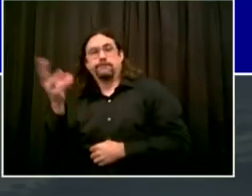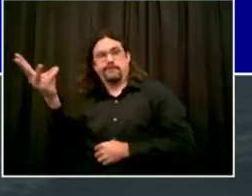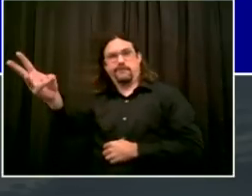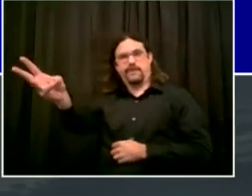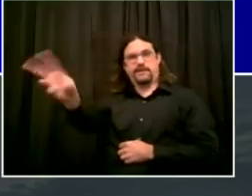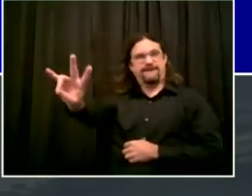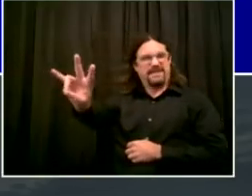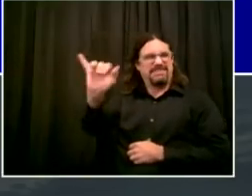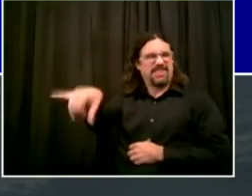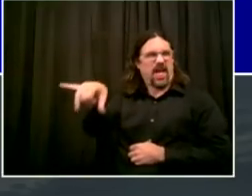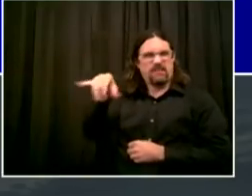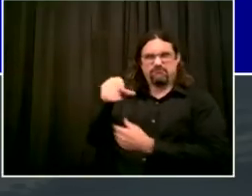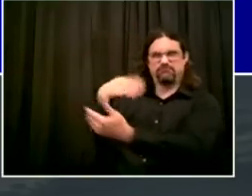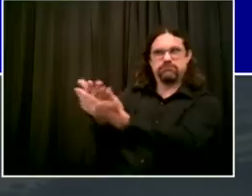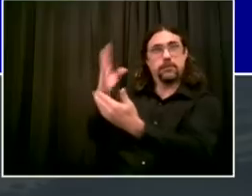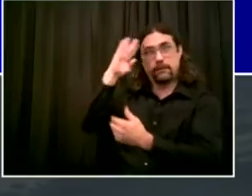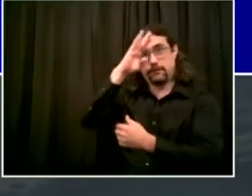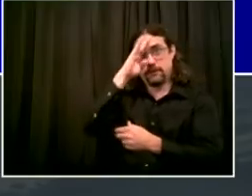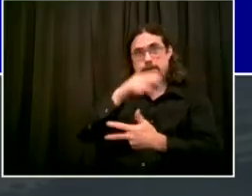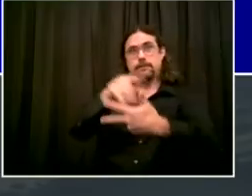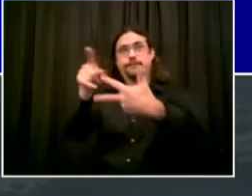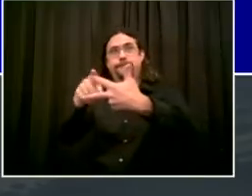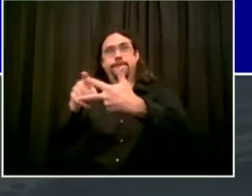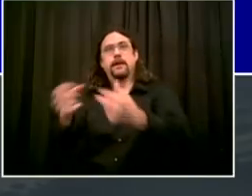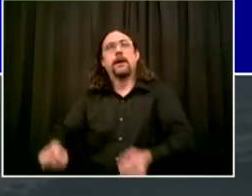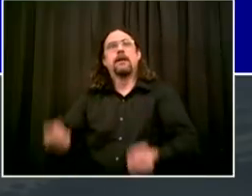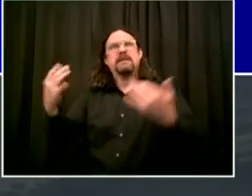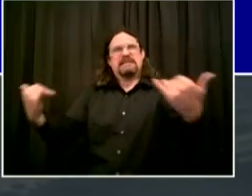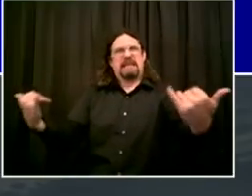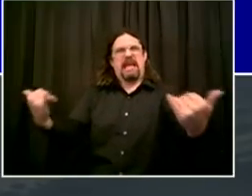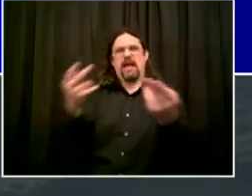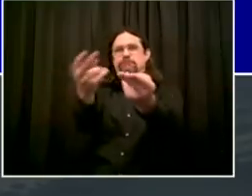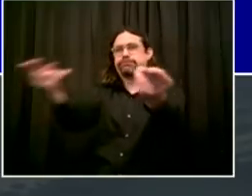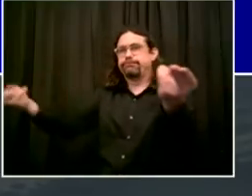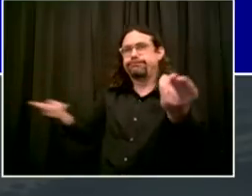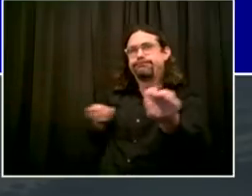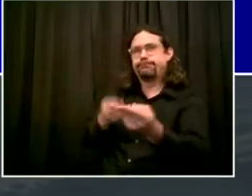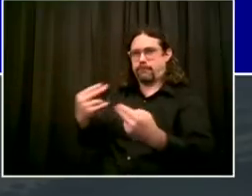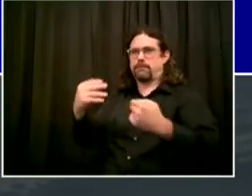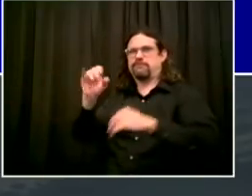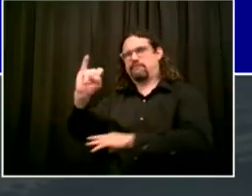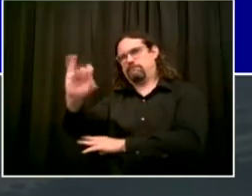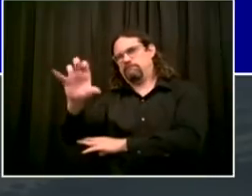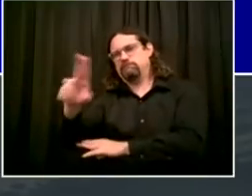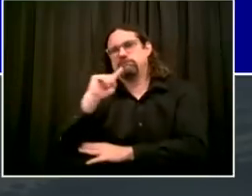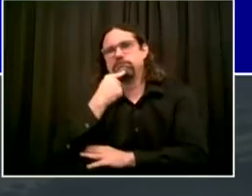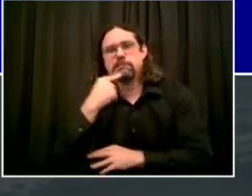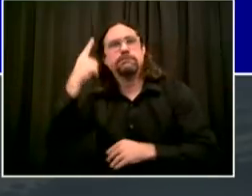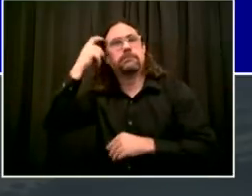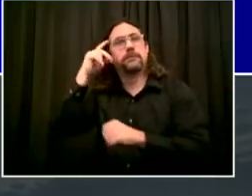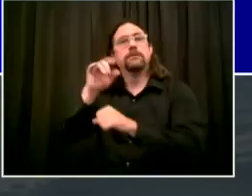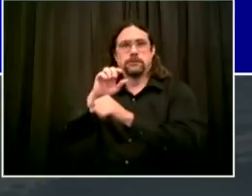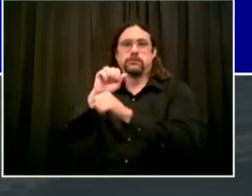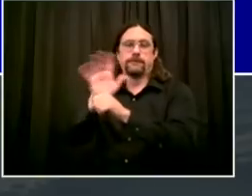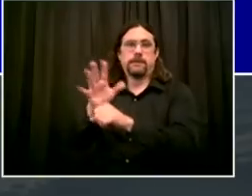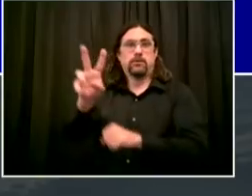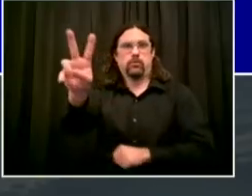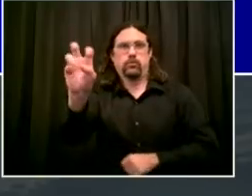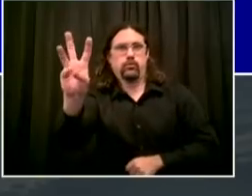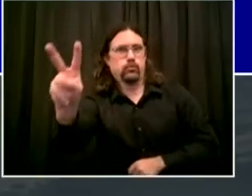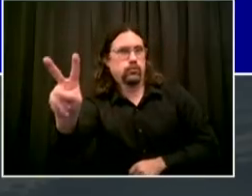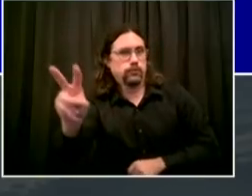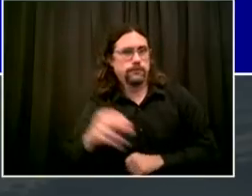report, 262. And number three, percentage of people testing positive citywide for COVID-19.